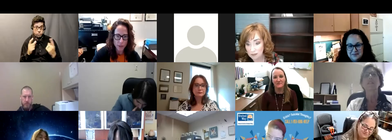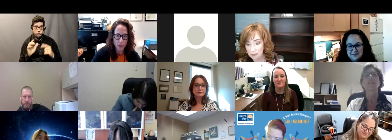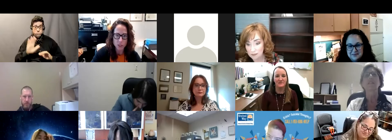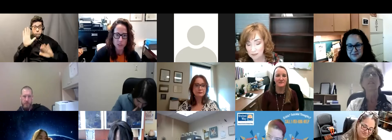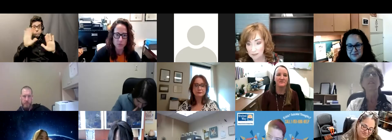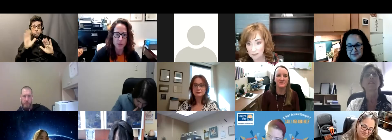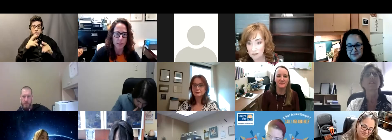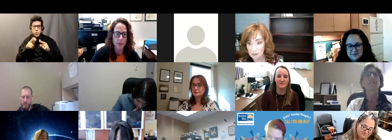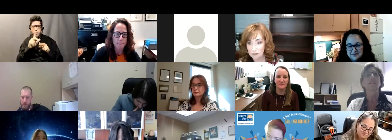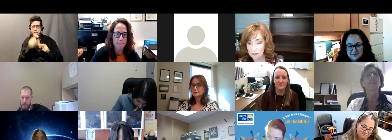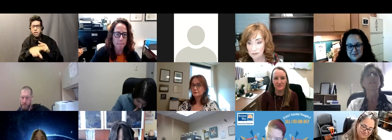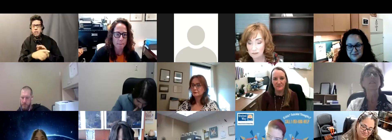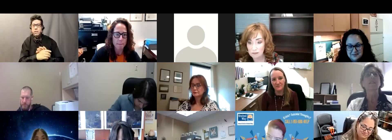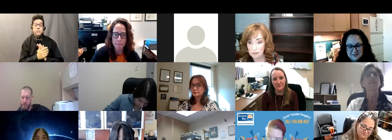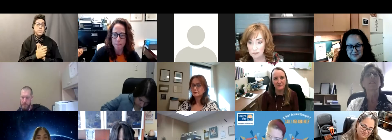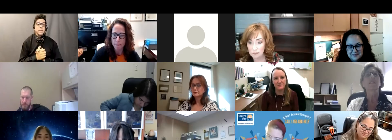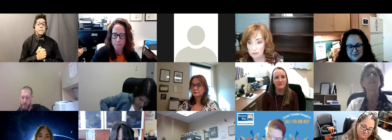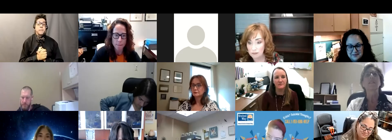quick questions for Kathy?